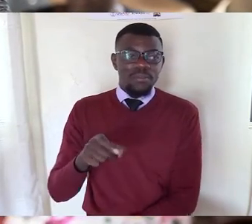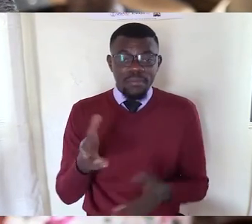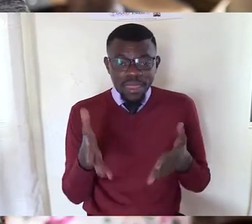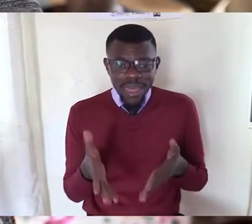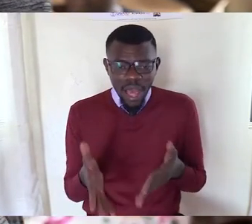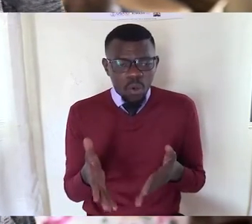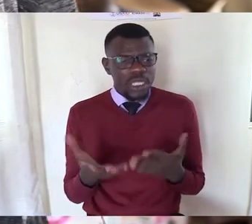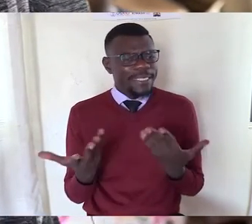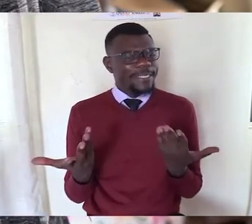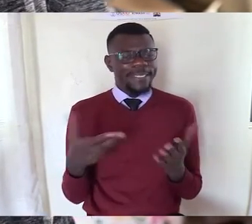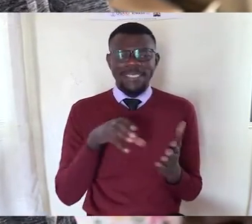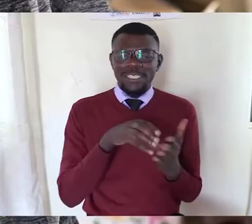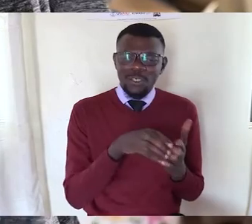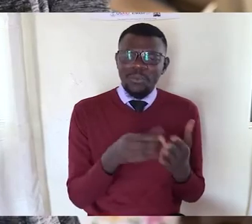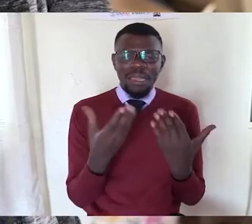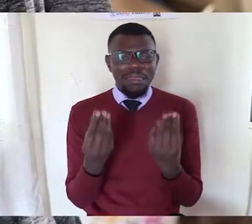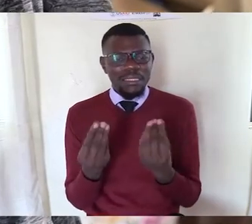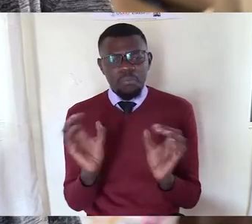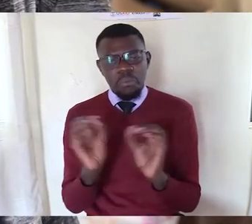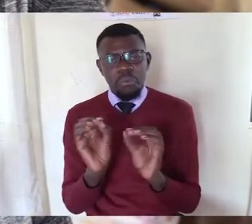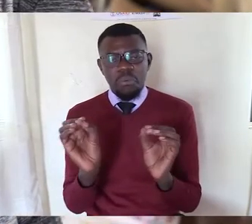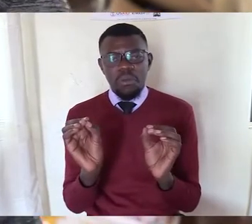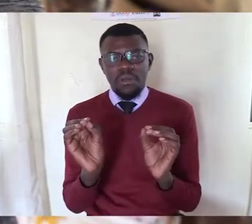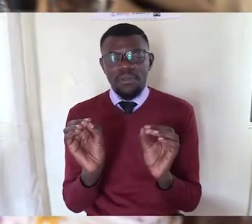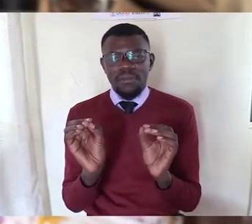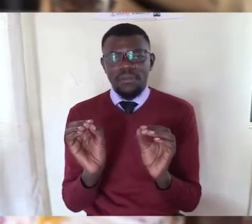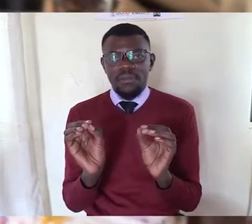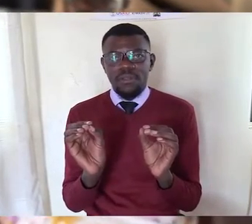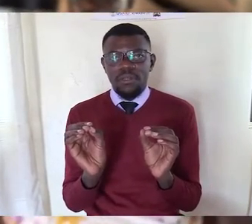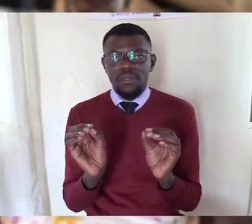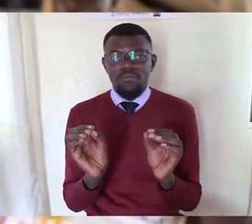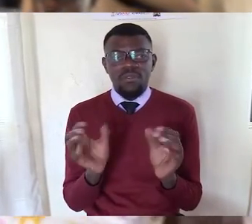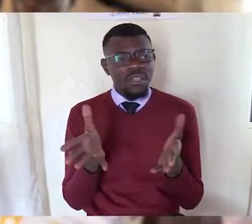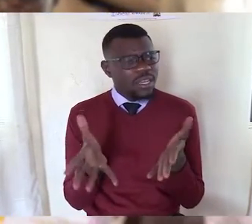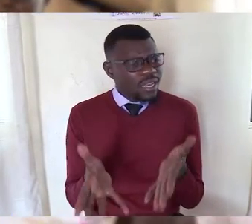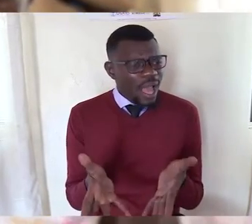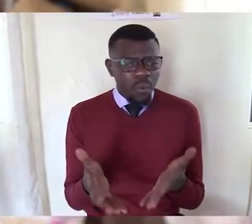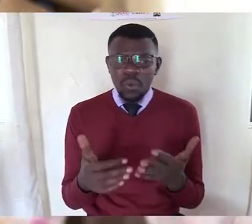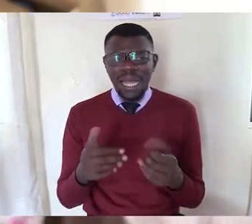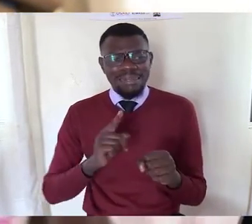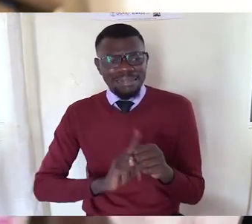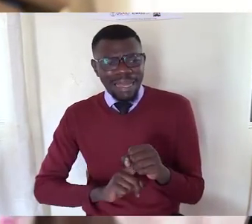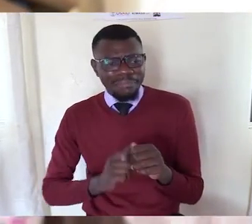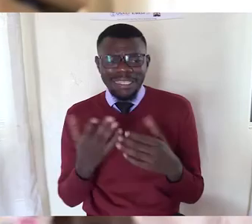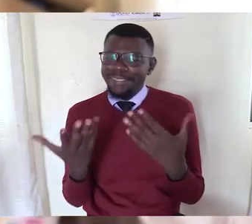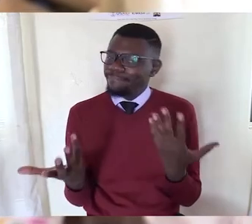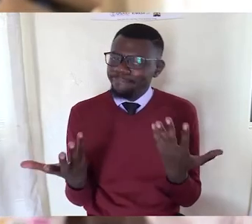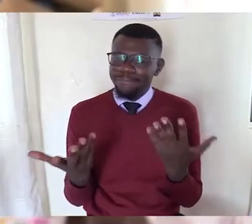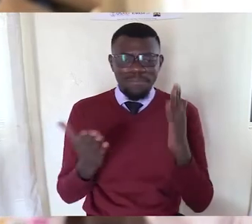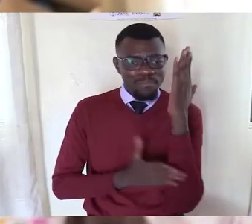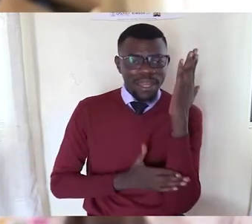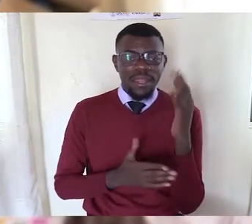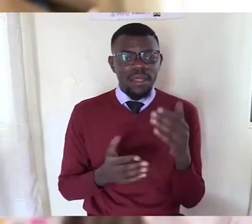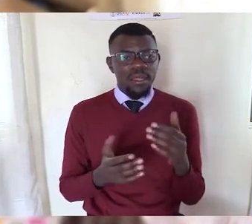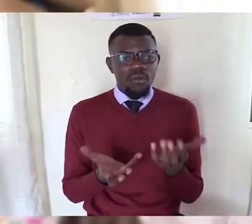very volatile situations, during these very needy times, because it is the time that we are needed